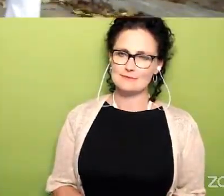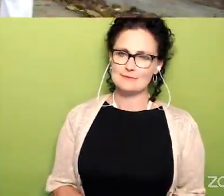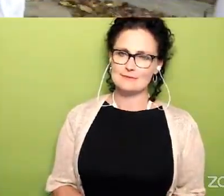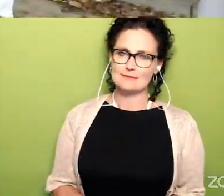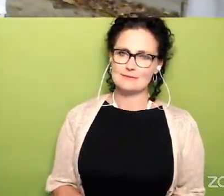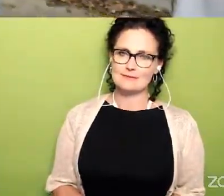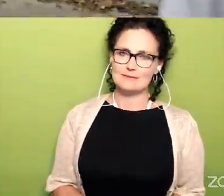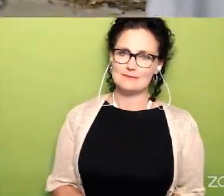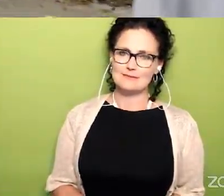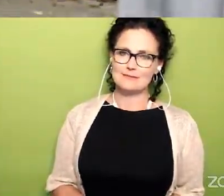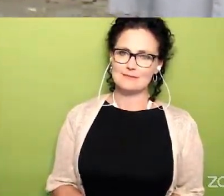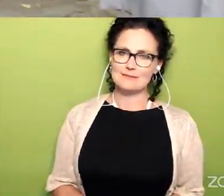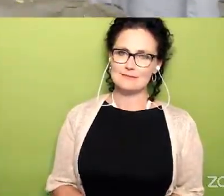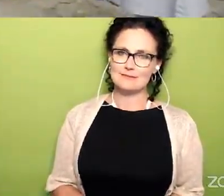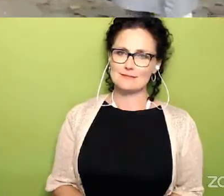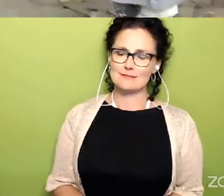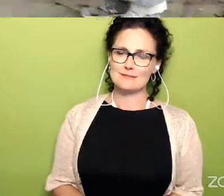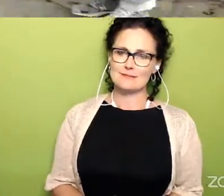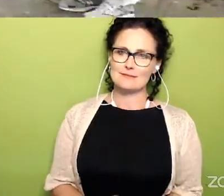manavna